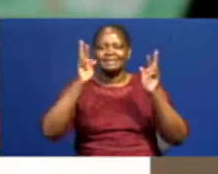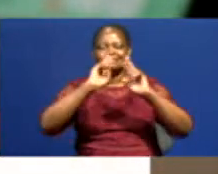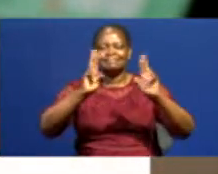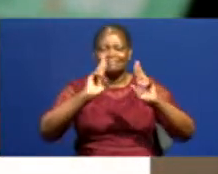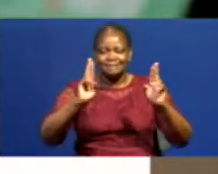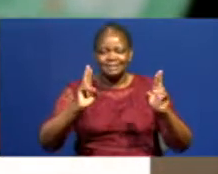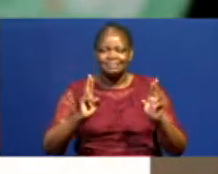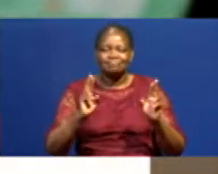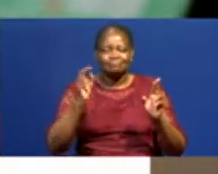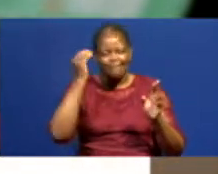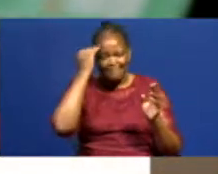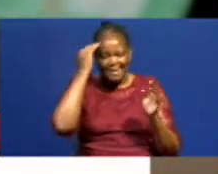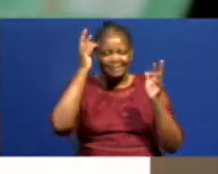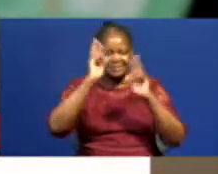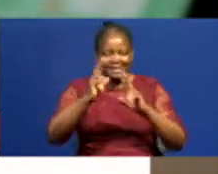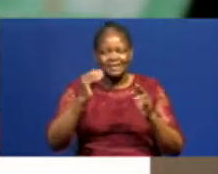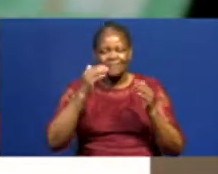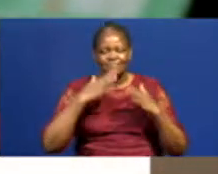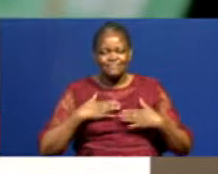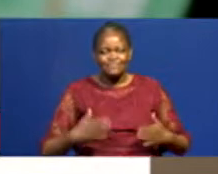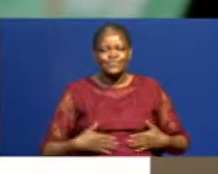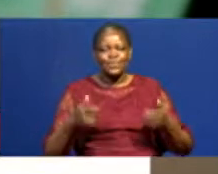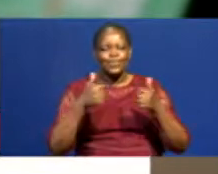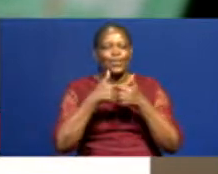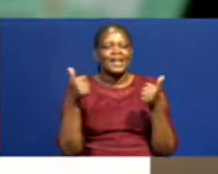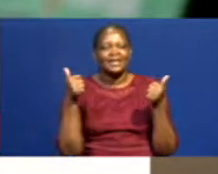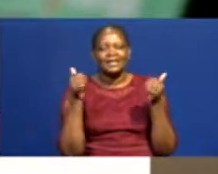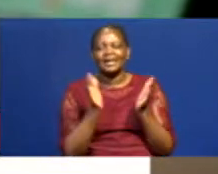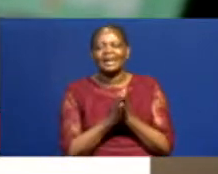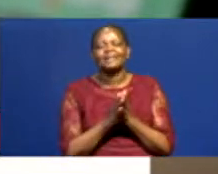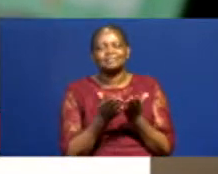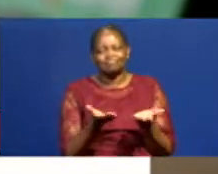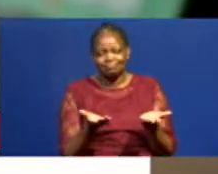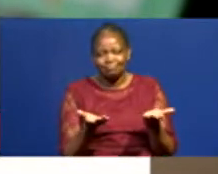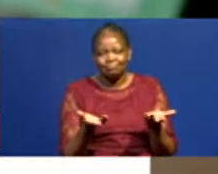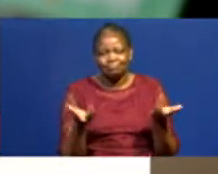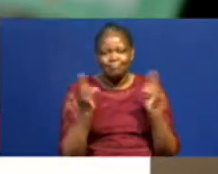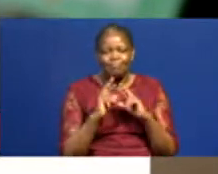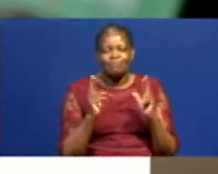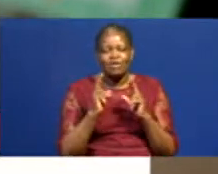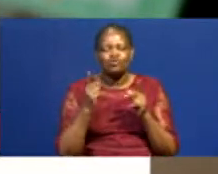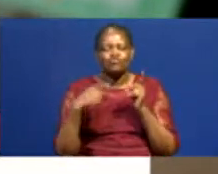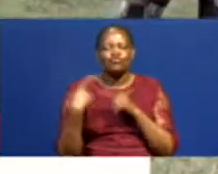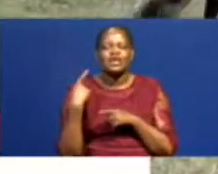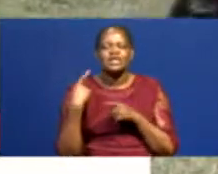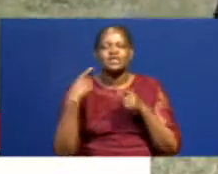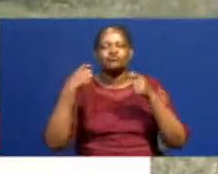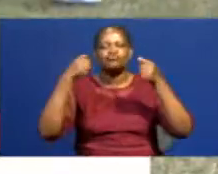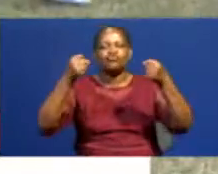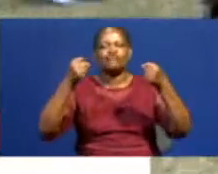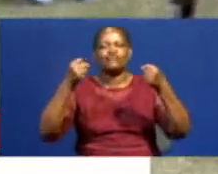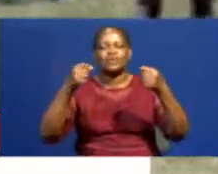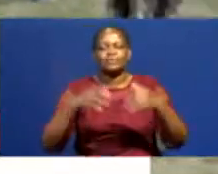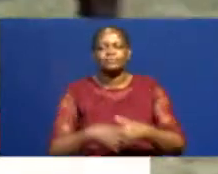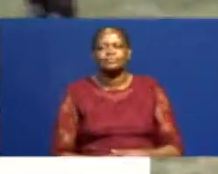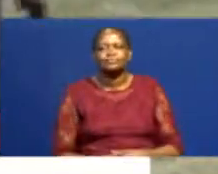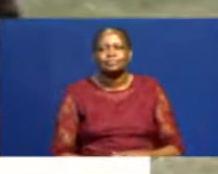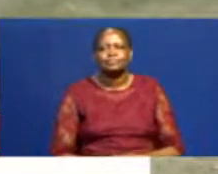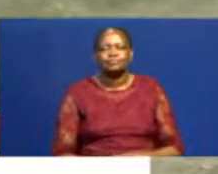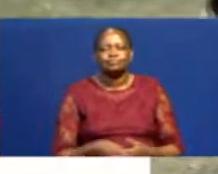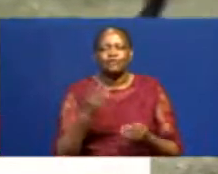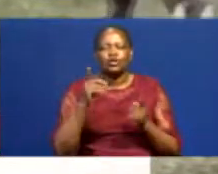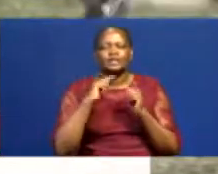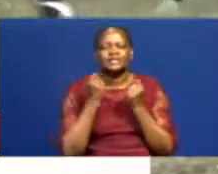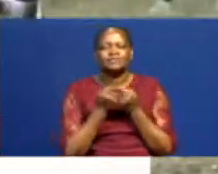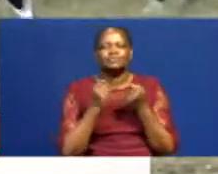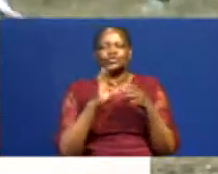well mentally prepared, physically prepared, and are ready to carry back the trophy at home. The four teams will join